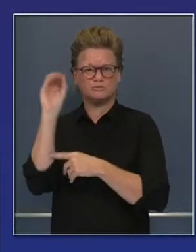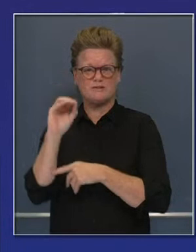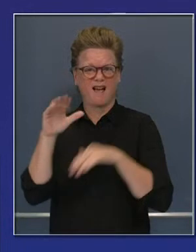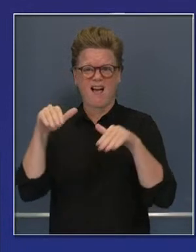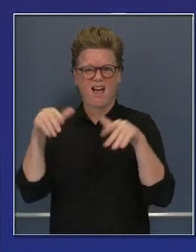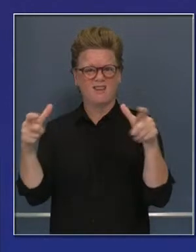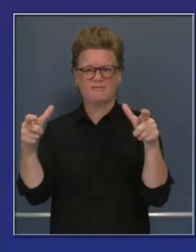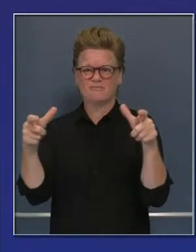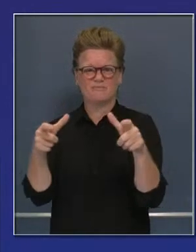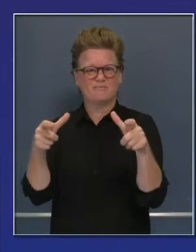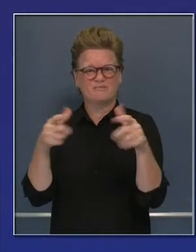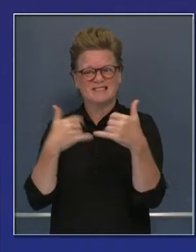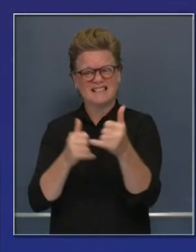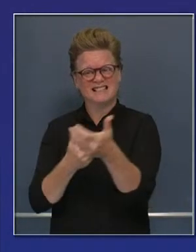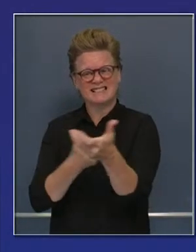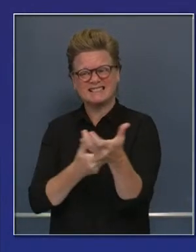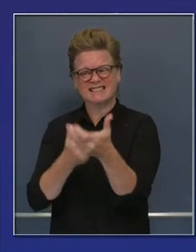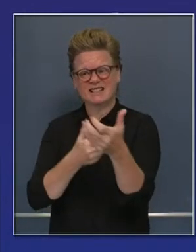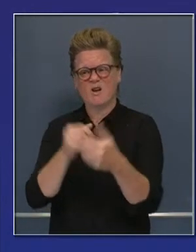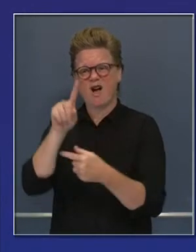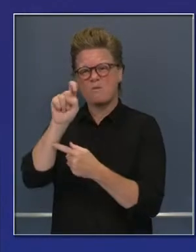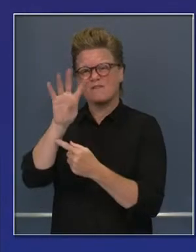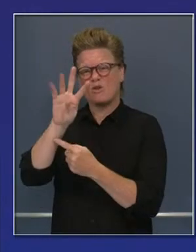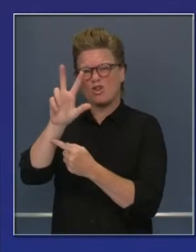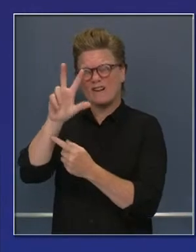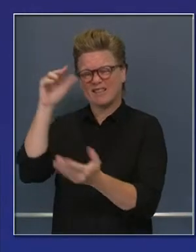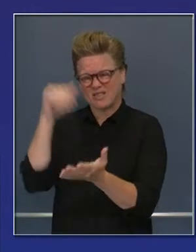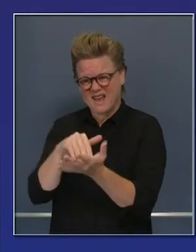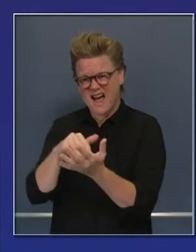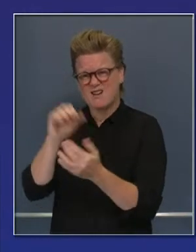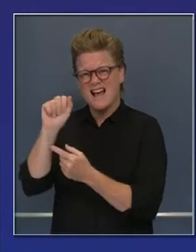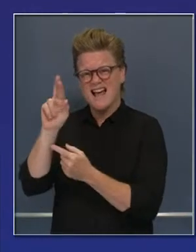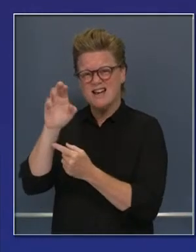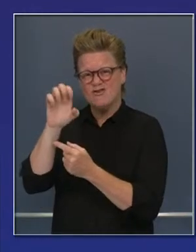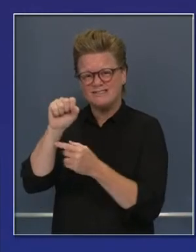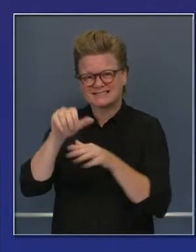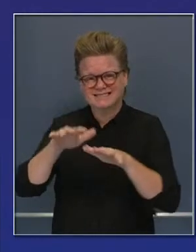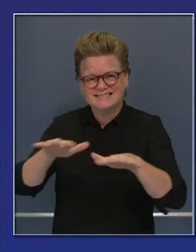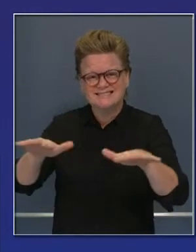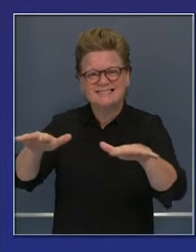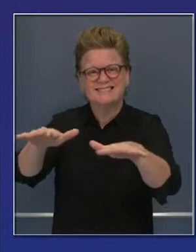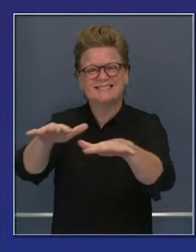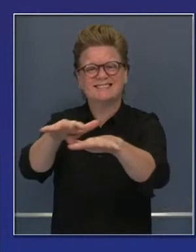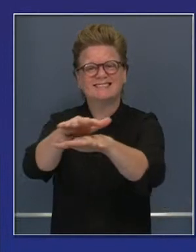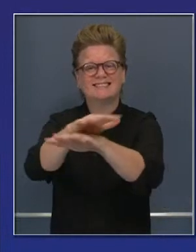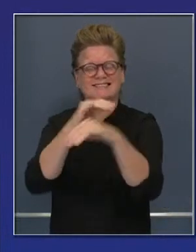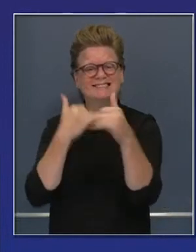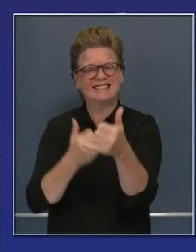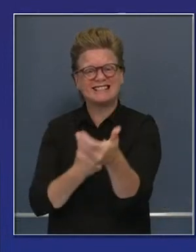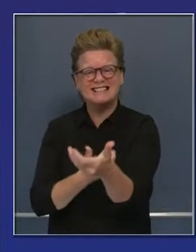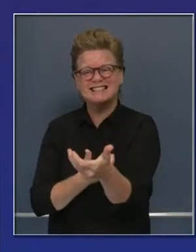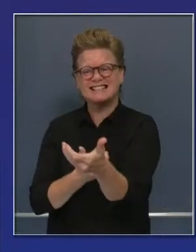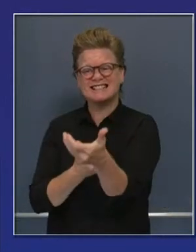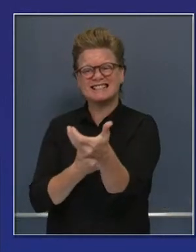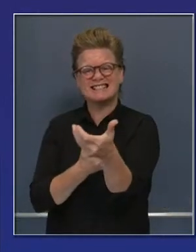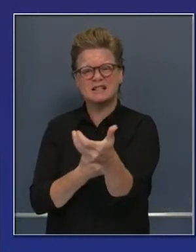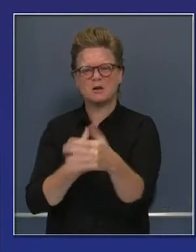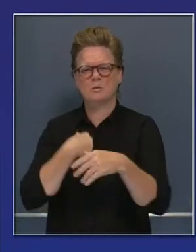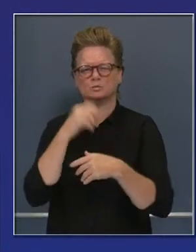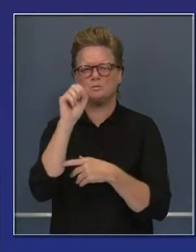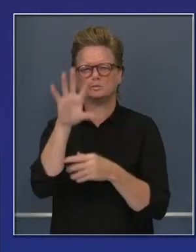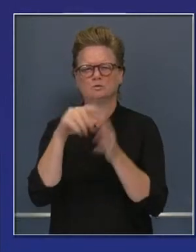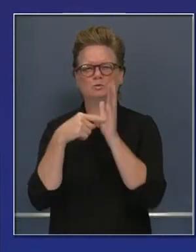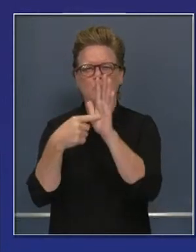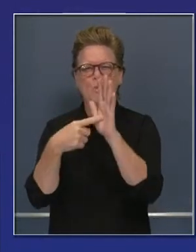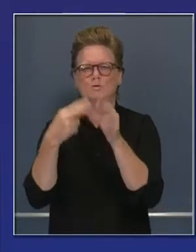143,000 acres. I want, though, to just make this point. In a moment, I'll show you just a very brief video. We talk